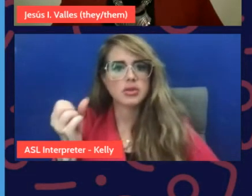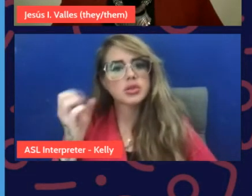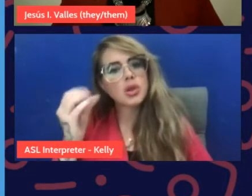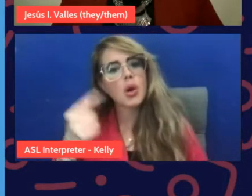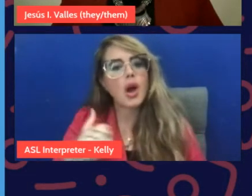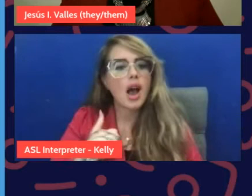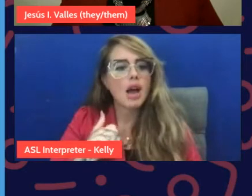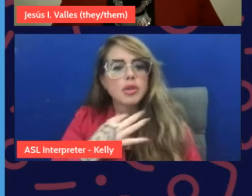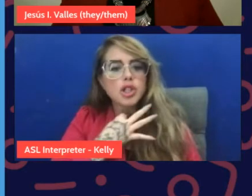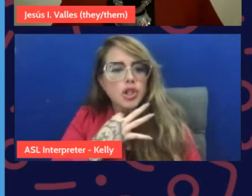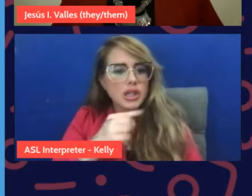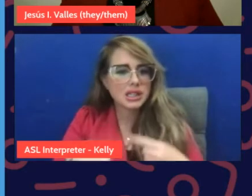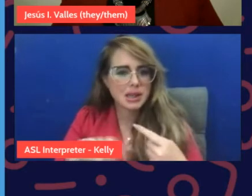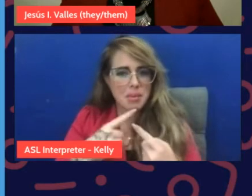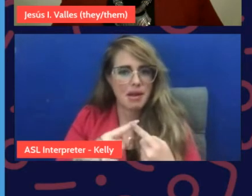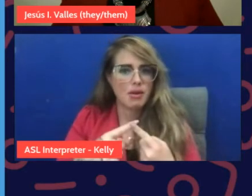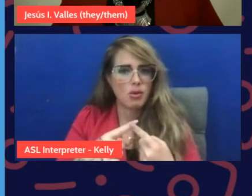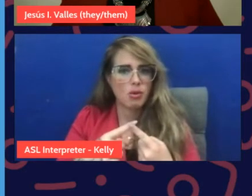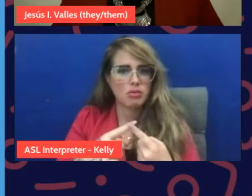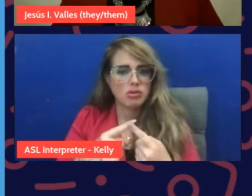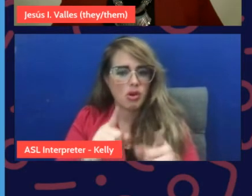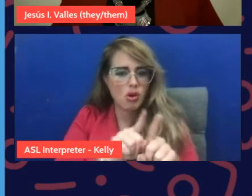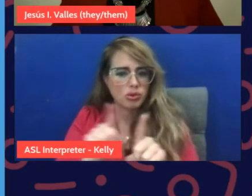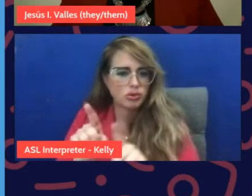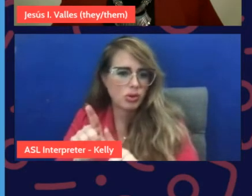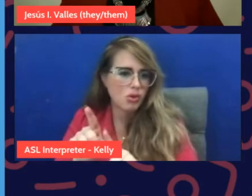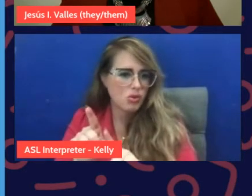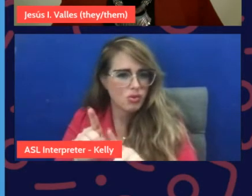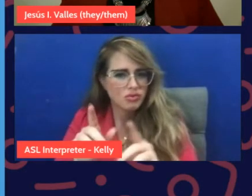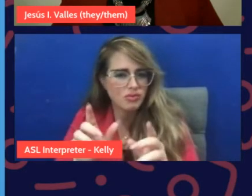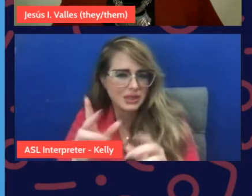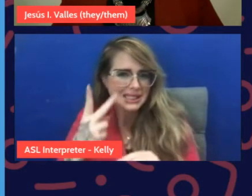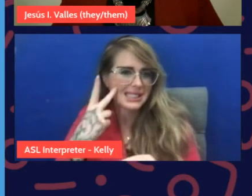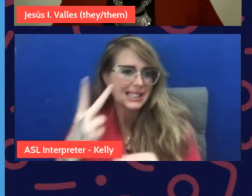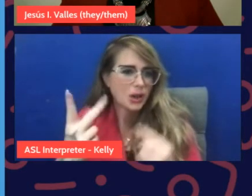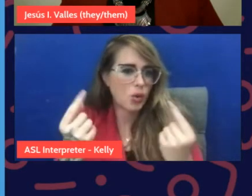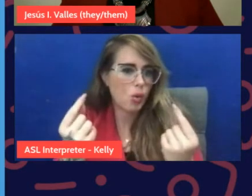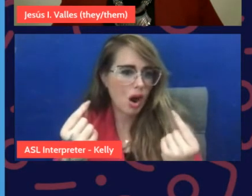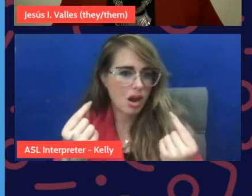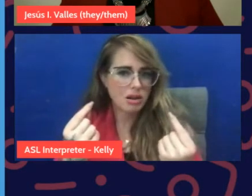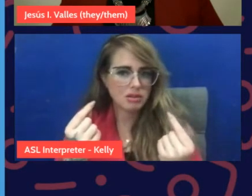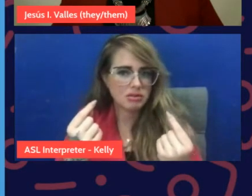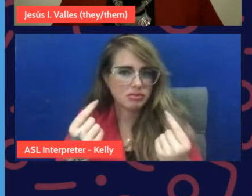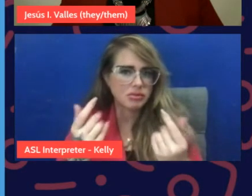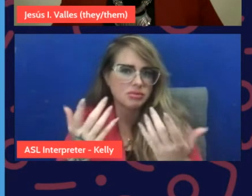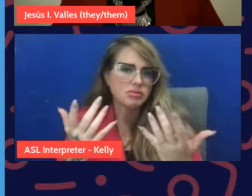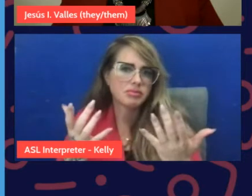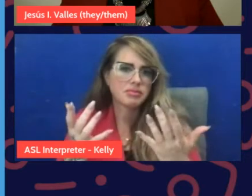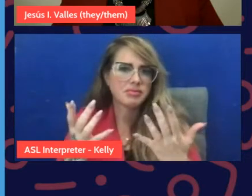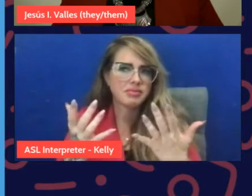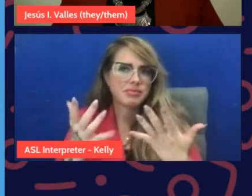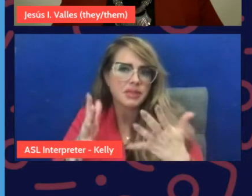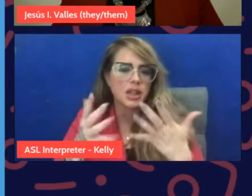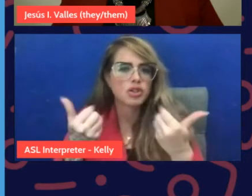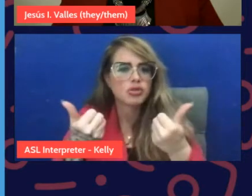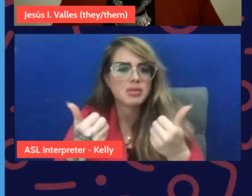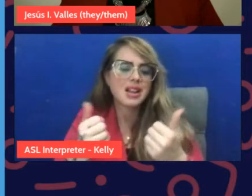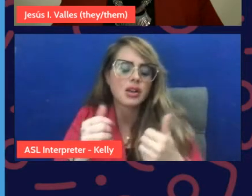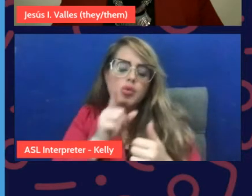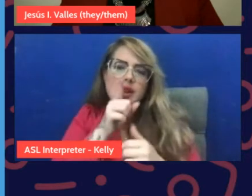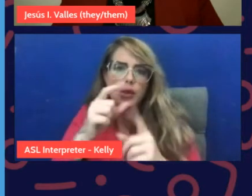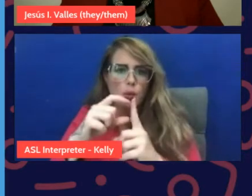I'm curious about also kind of seeing what means the, and maybe humanize is a simplistic term,